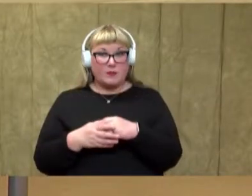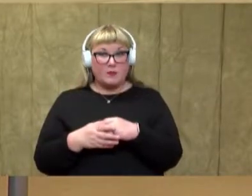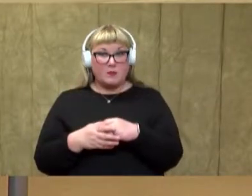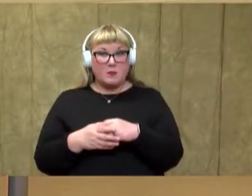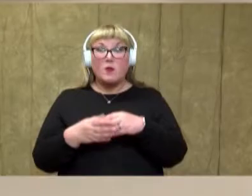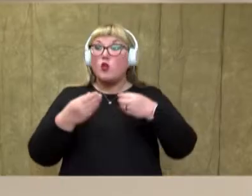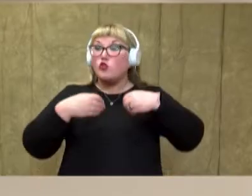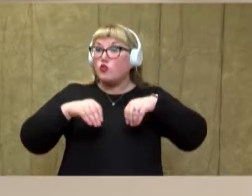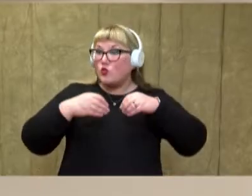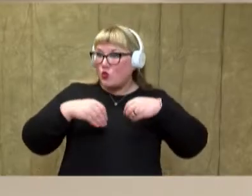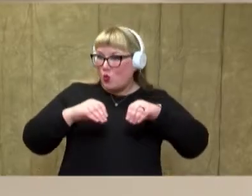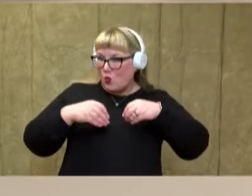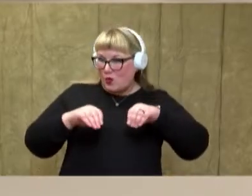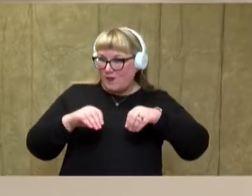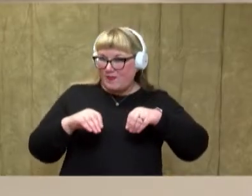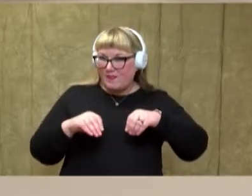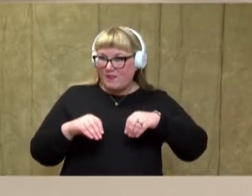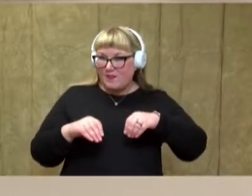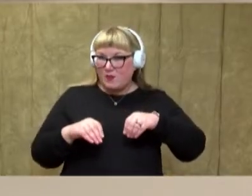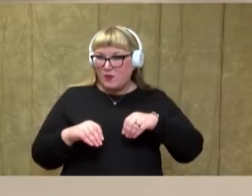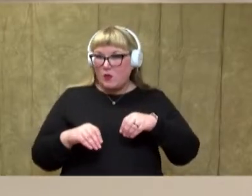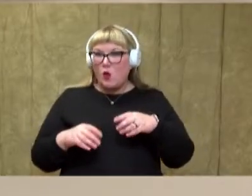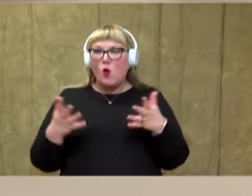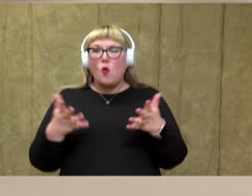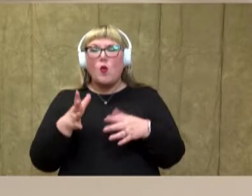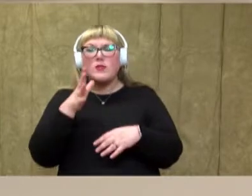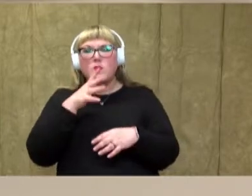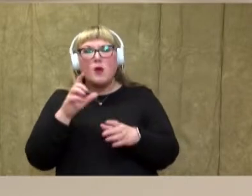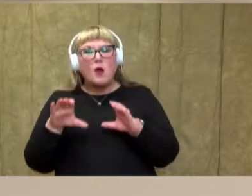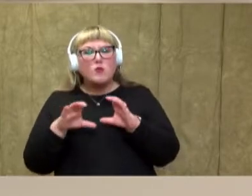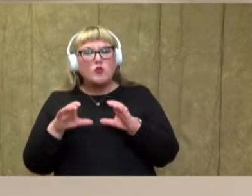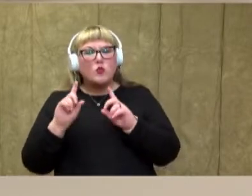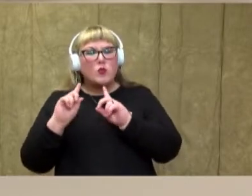store. And what does mom or dad do when they go to the store?